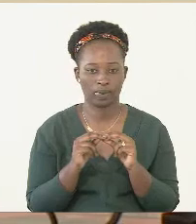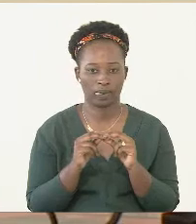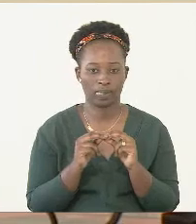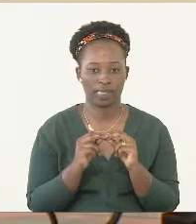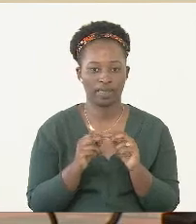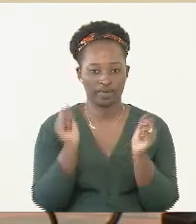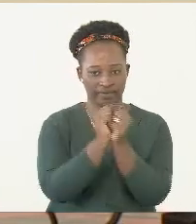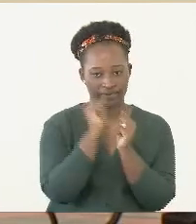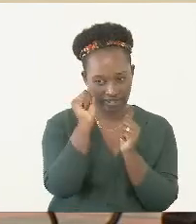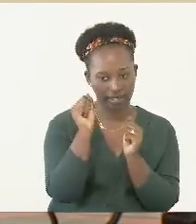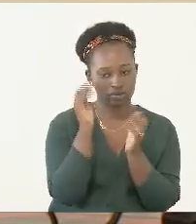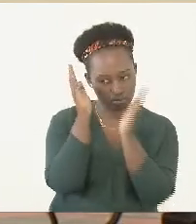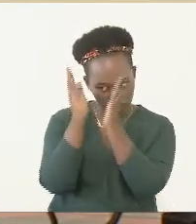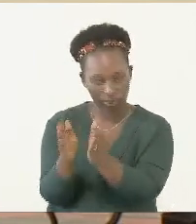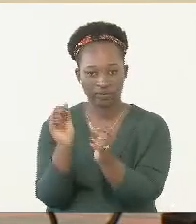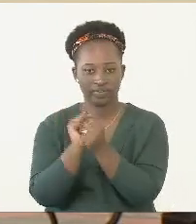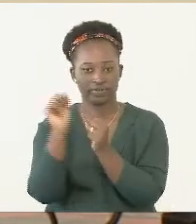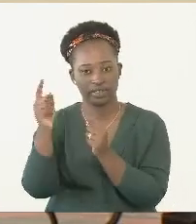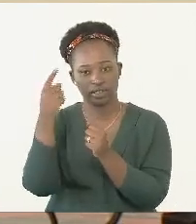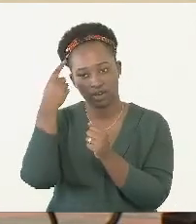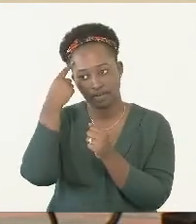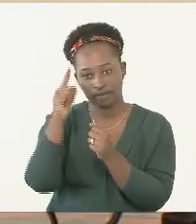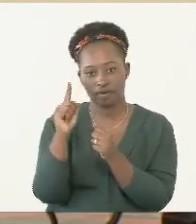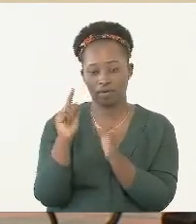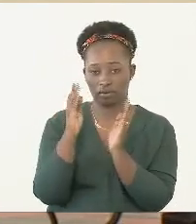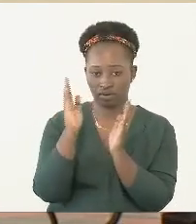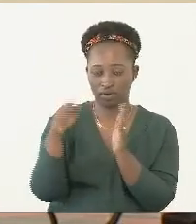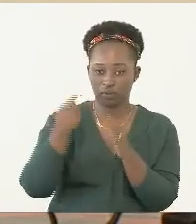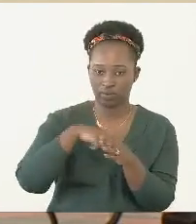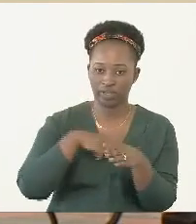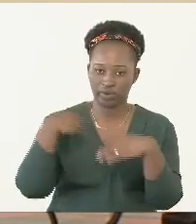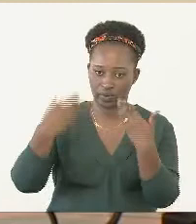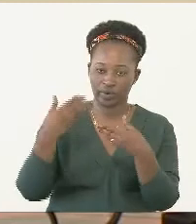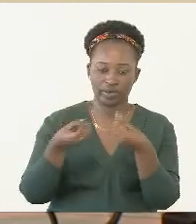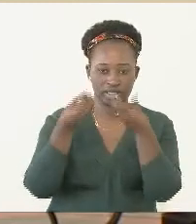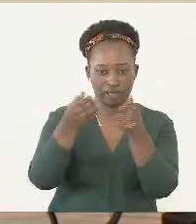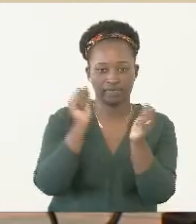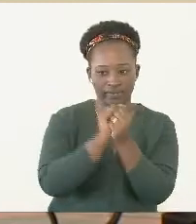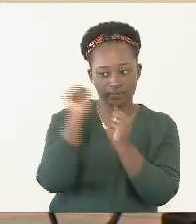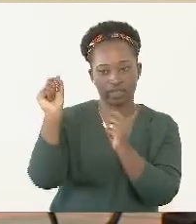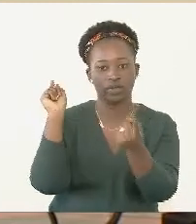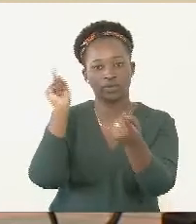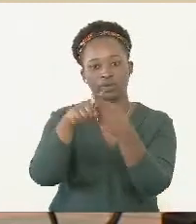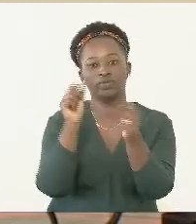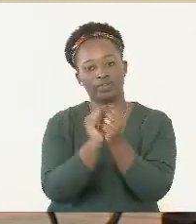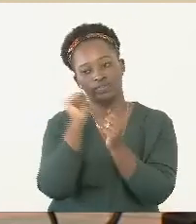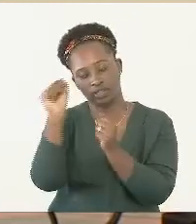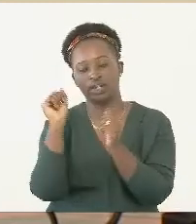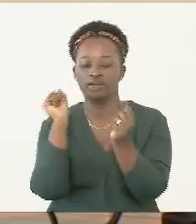It is 15, it's 15. So forever, we'll always give rise to 15, to 15, to